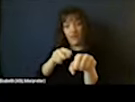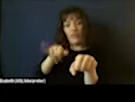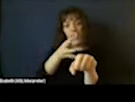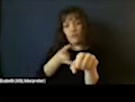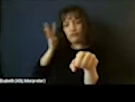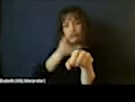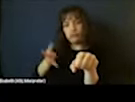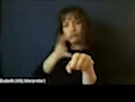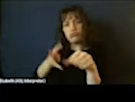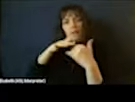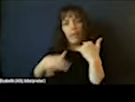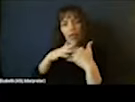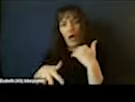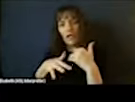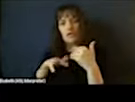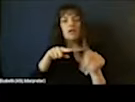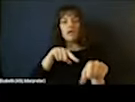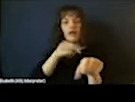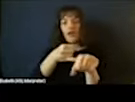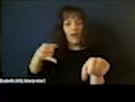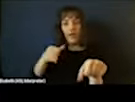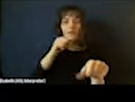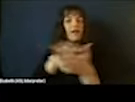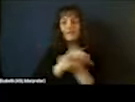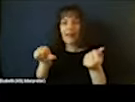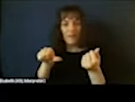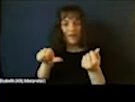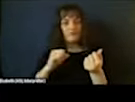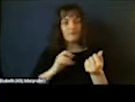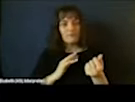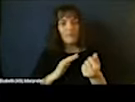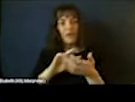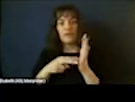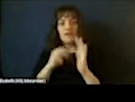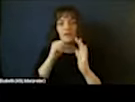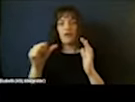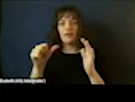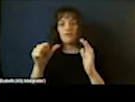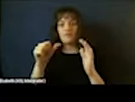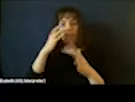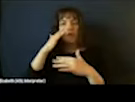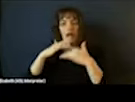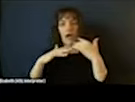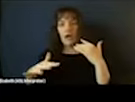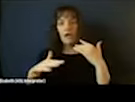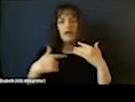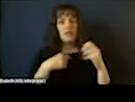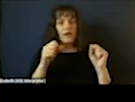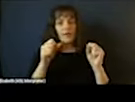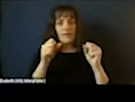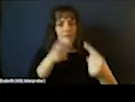really, really, really close to things. And to see my slides right now, to actually talk to you, I've got my head right up against my monitor.